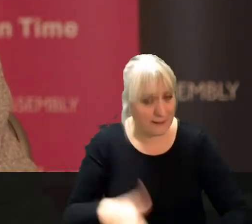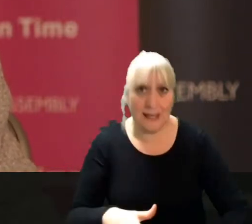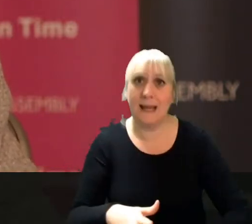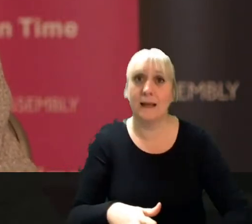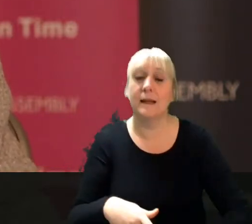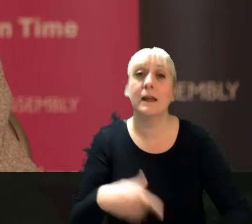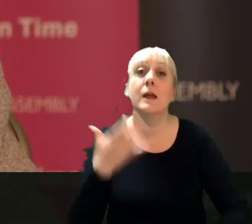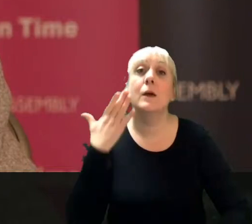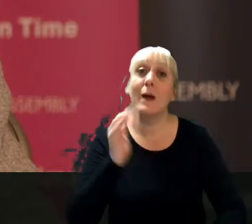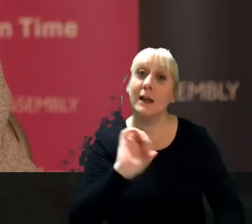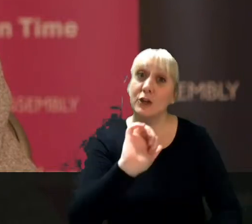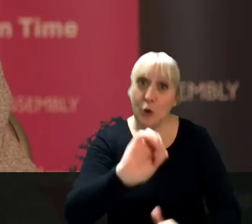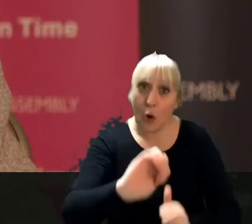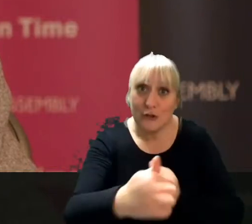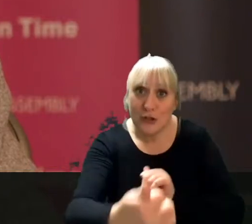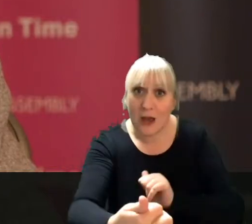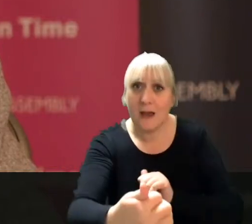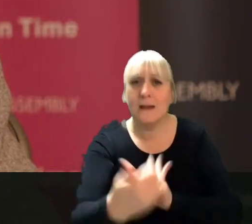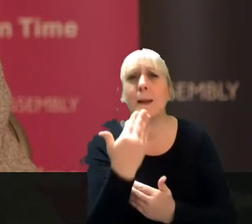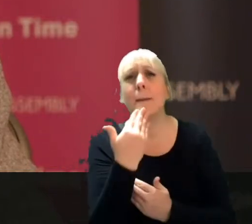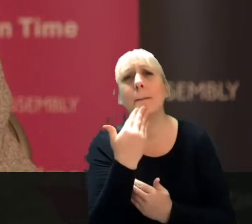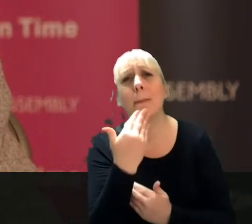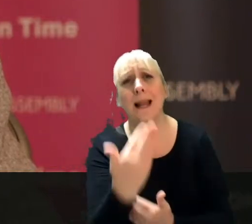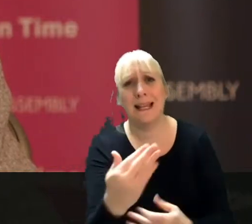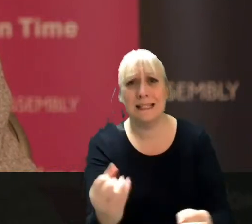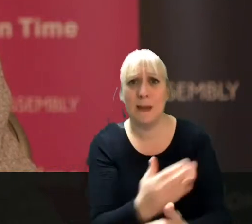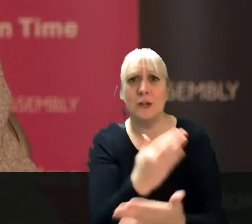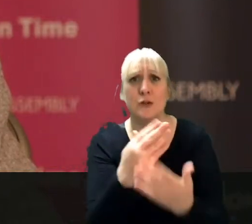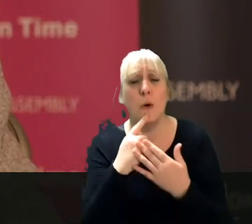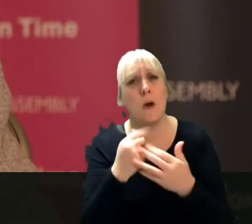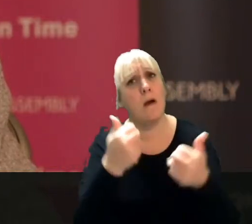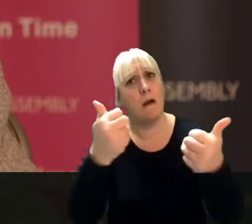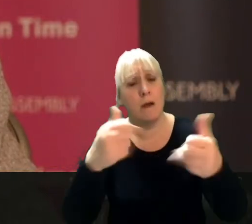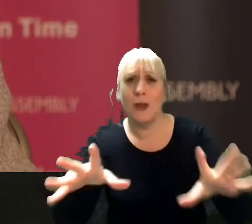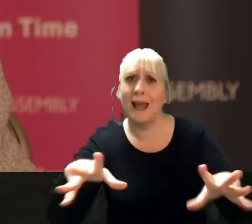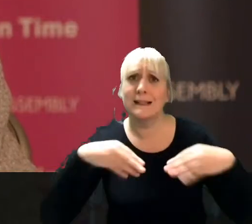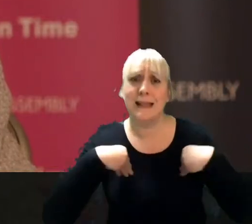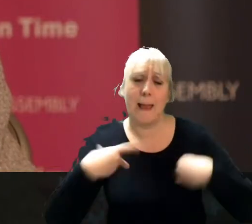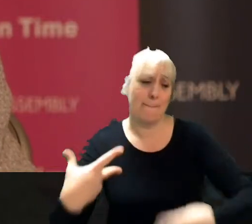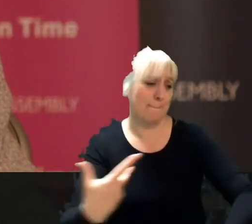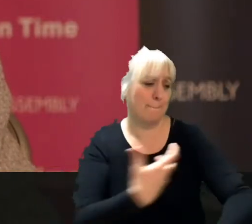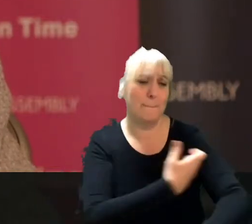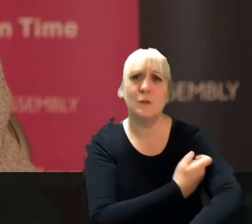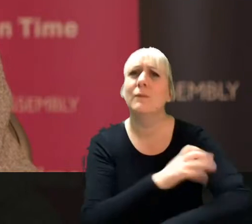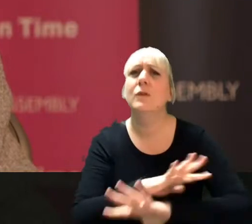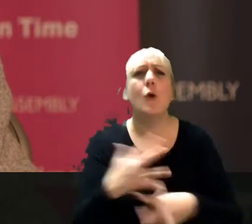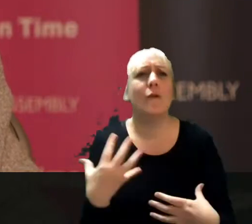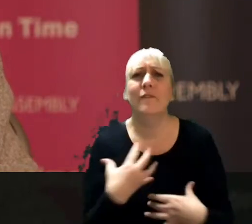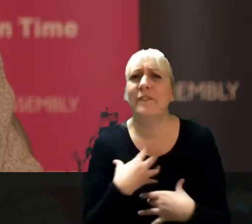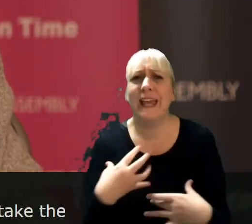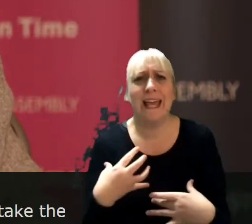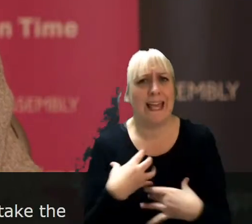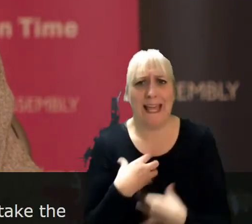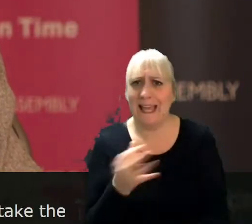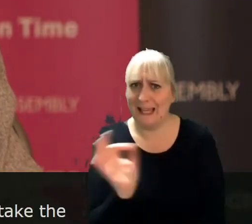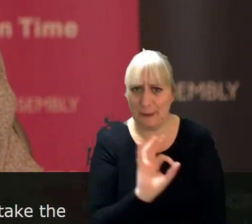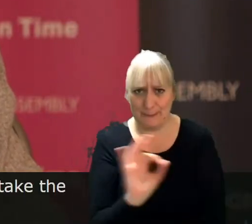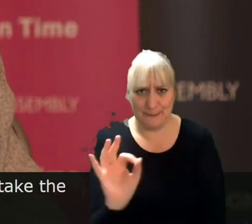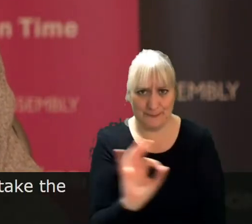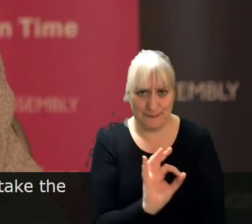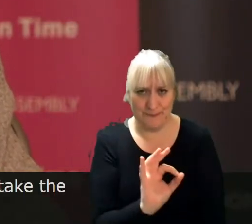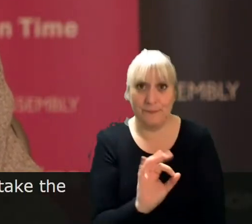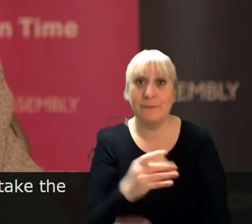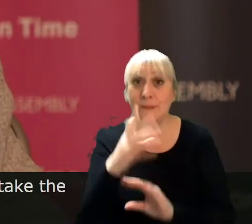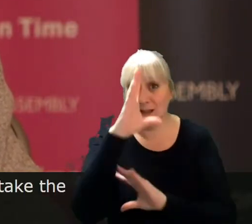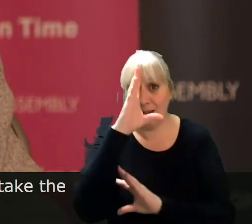implore you to make sure that you take the vaccine without any fear or hesitation. And be assured the